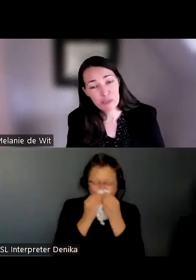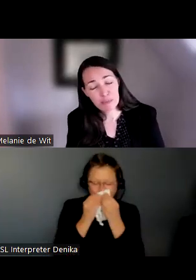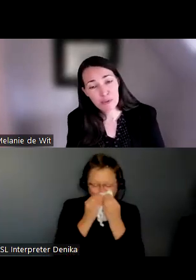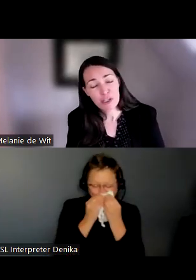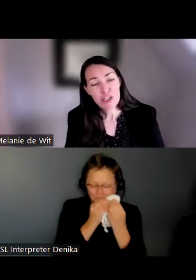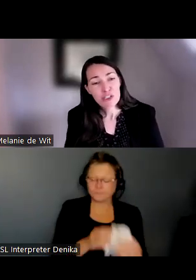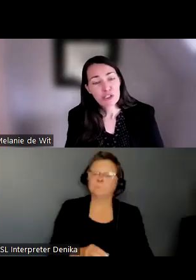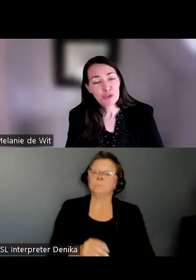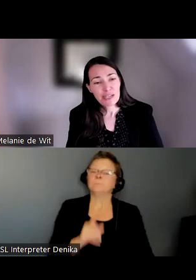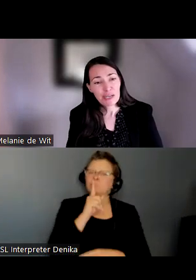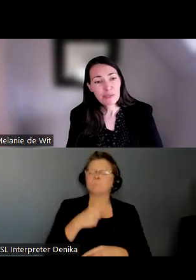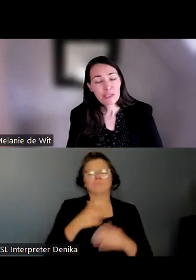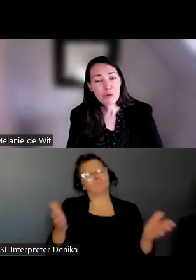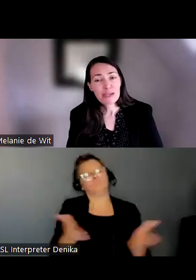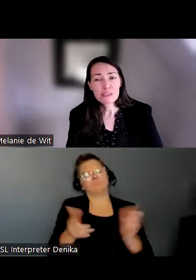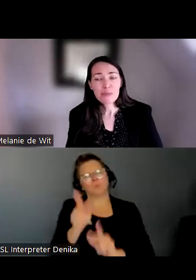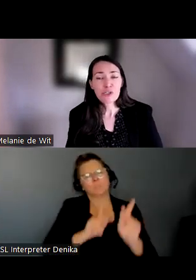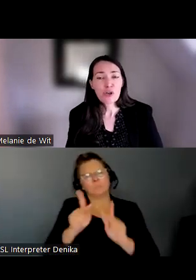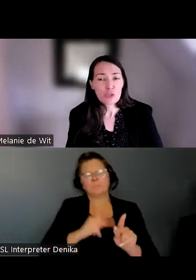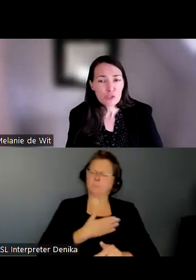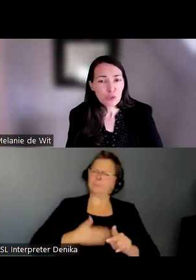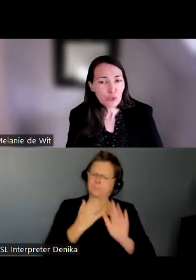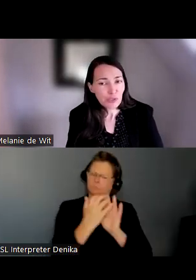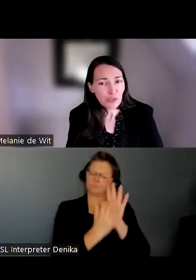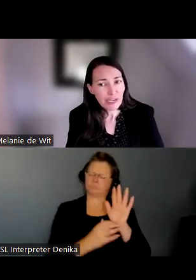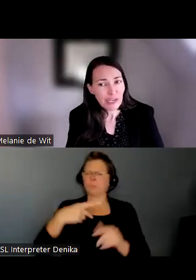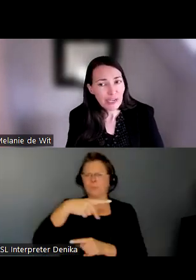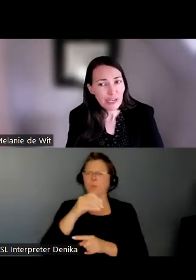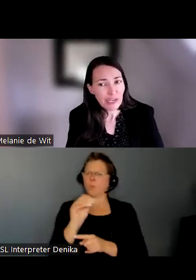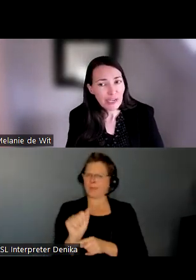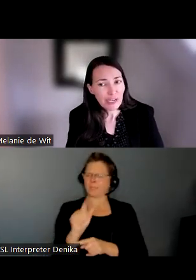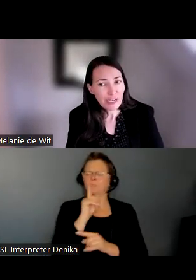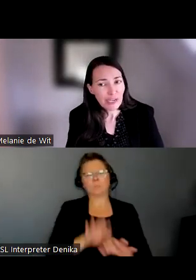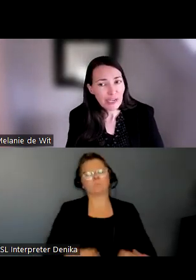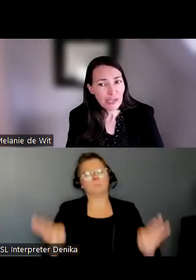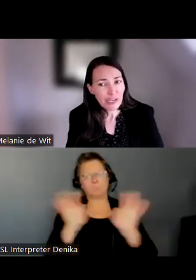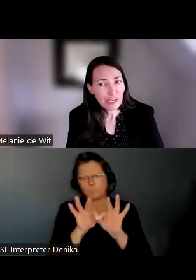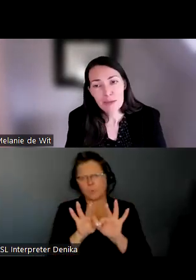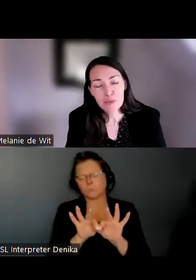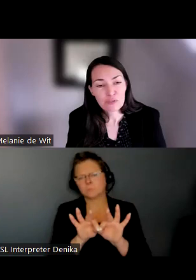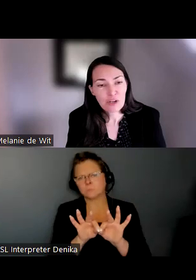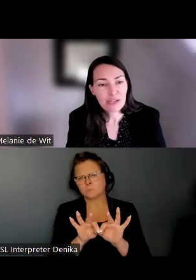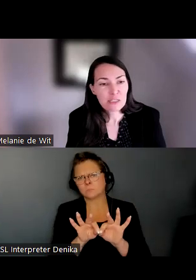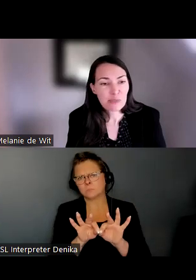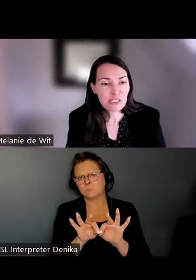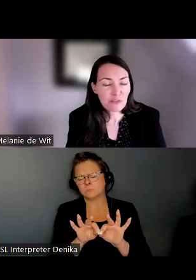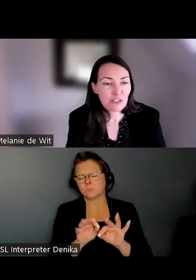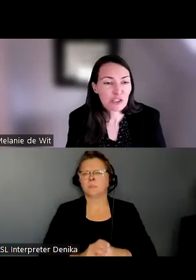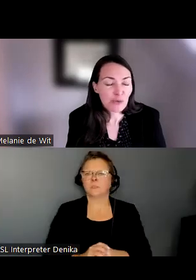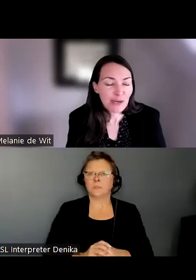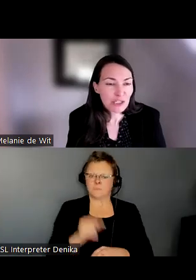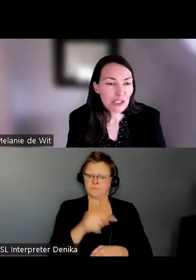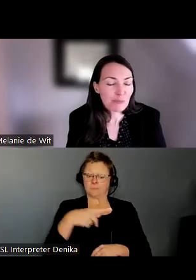encourage people to create POAs, but to also create POAs that